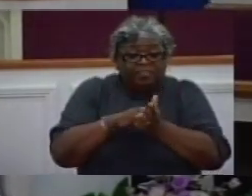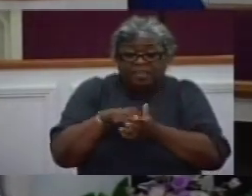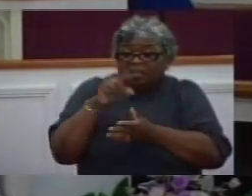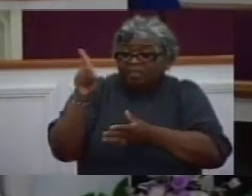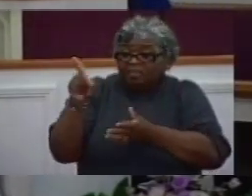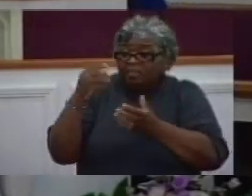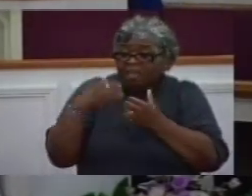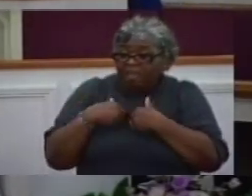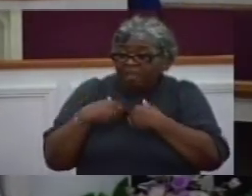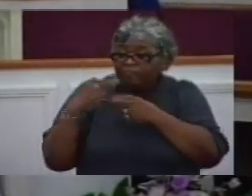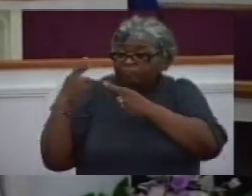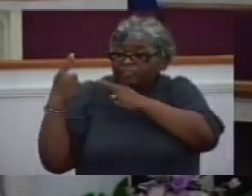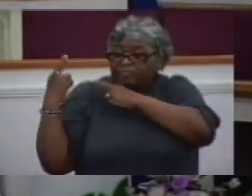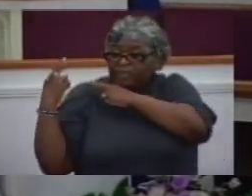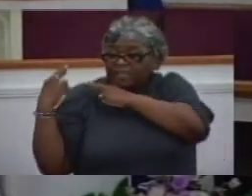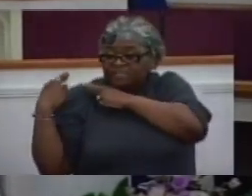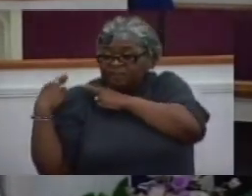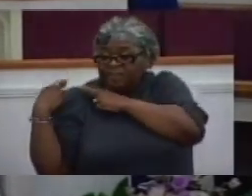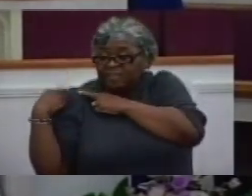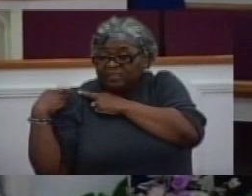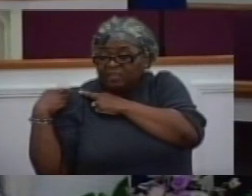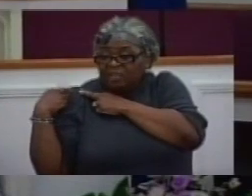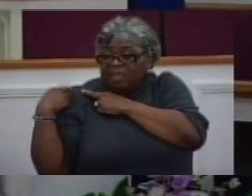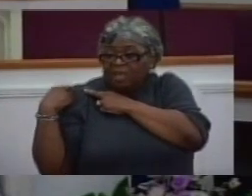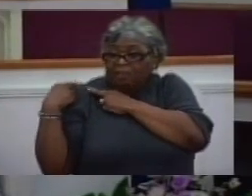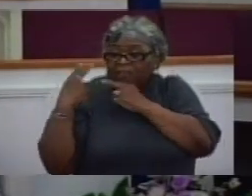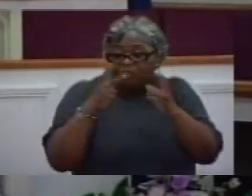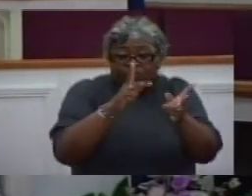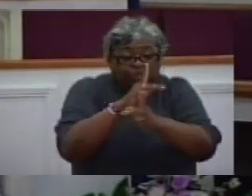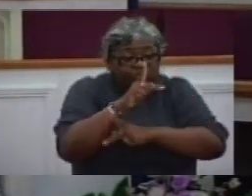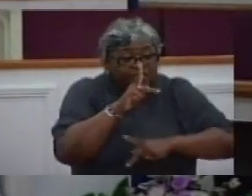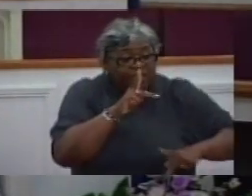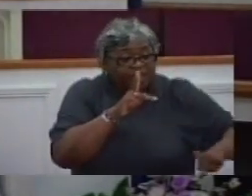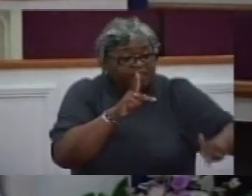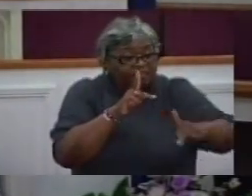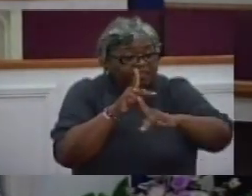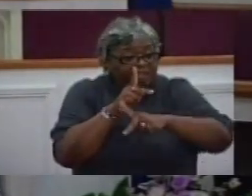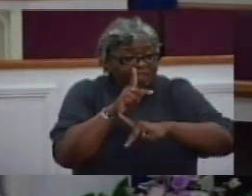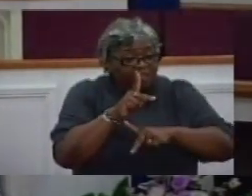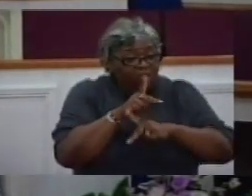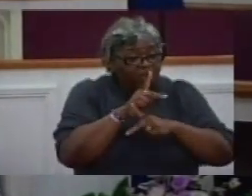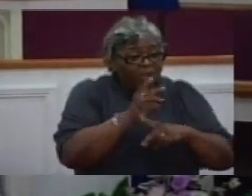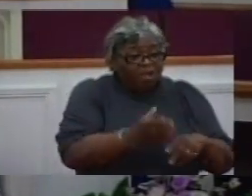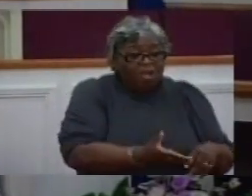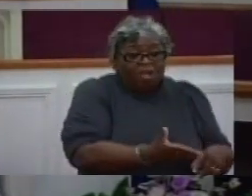has responsibility to take care of you.